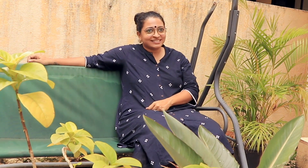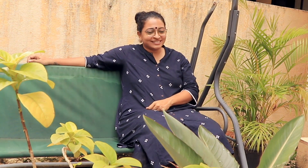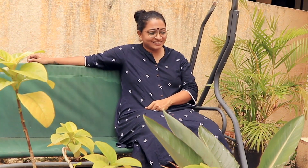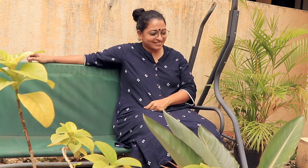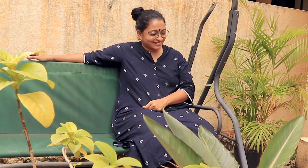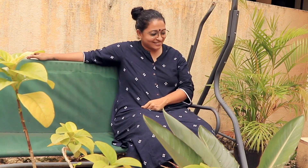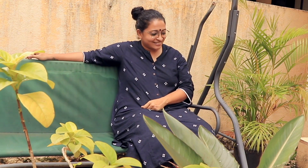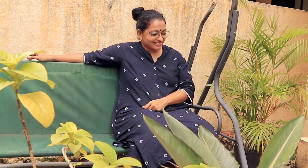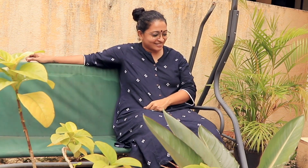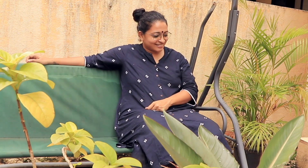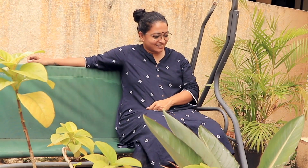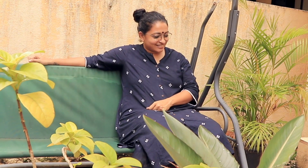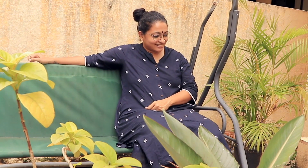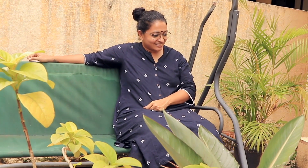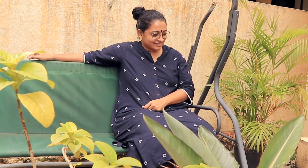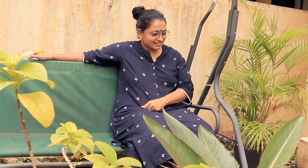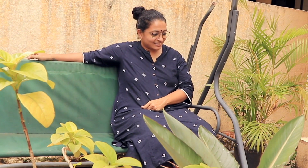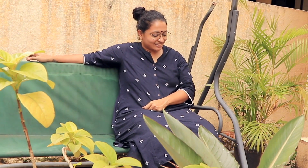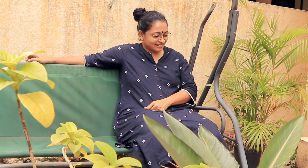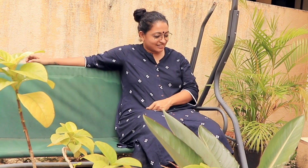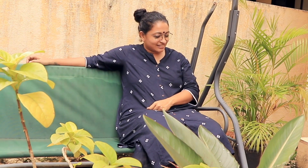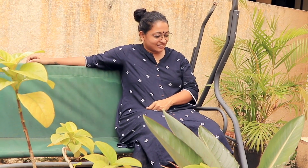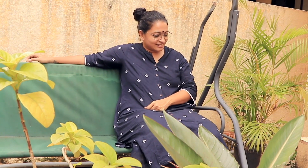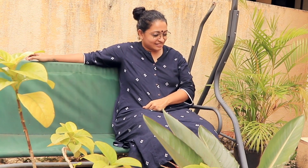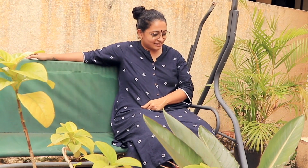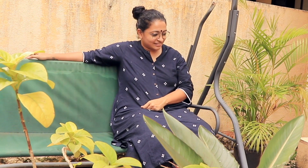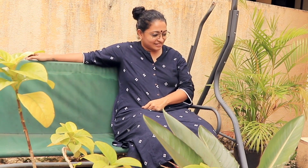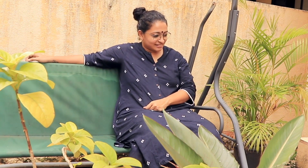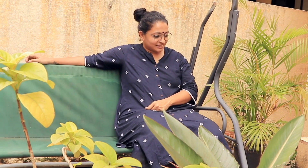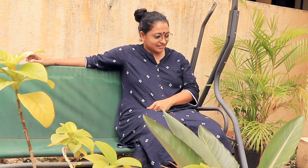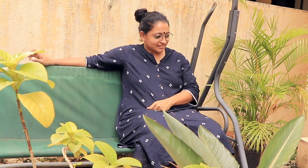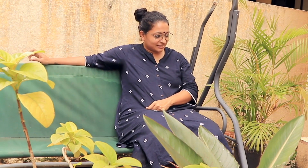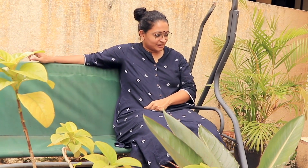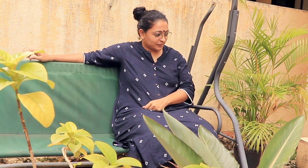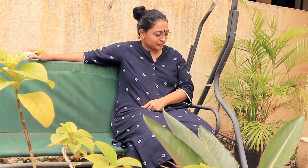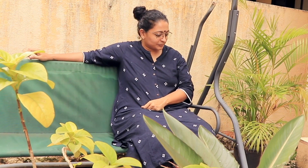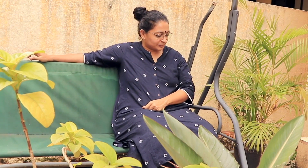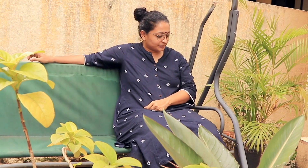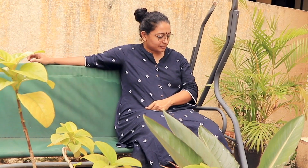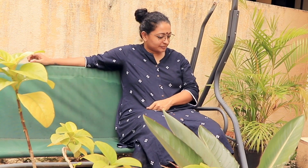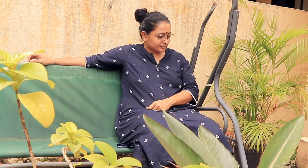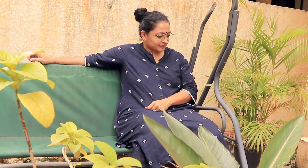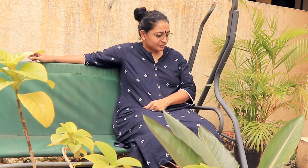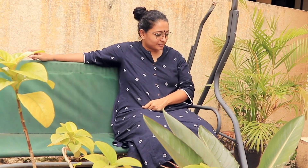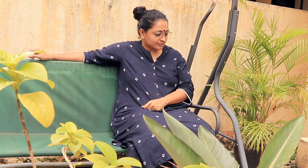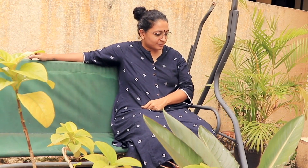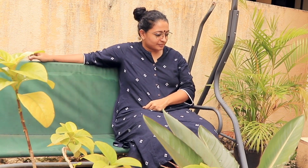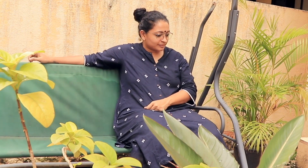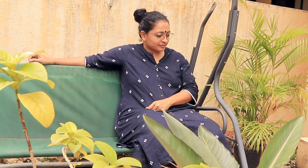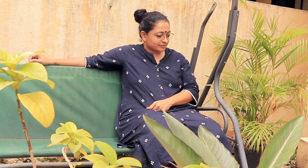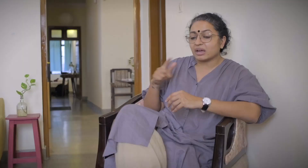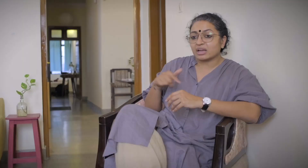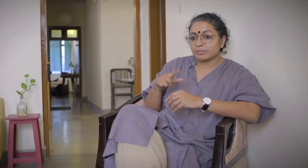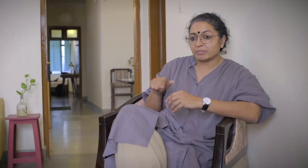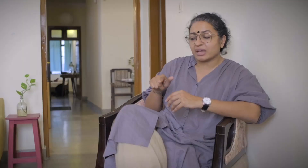to slow down, to reflect, to share their stories. A lot